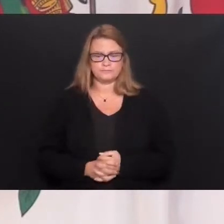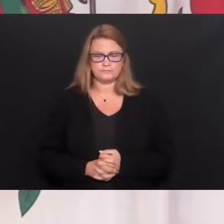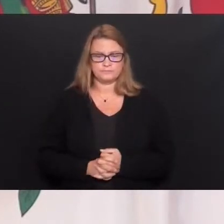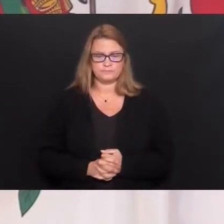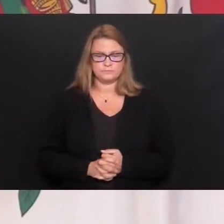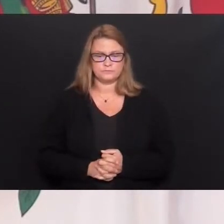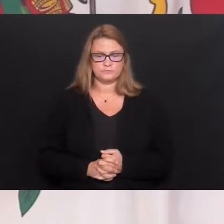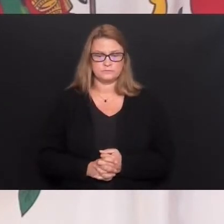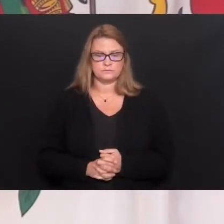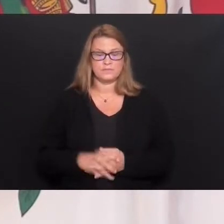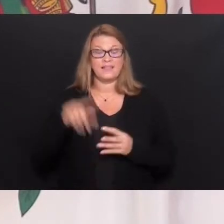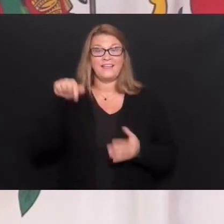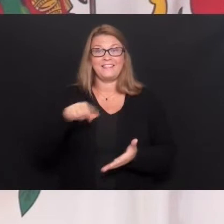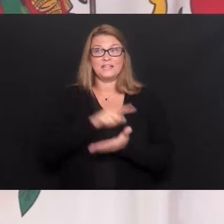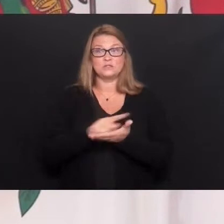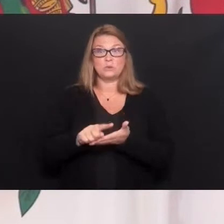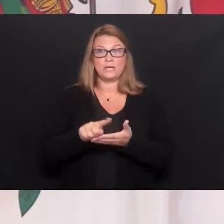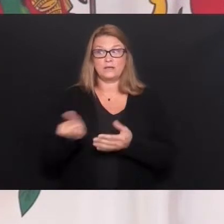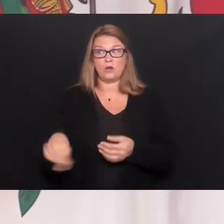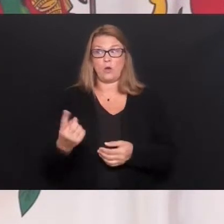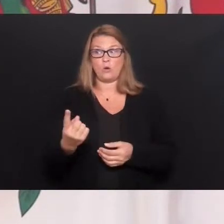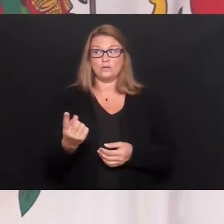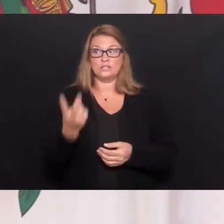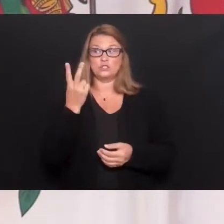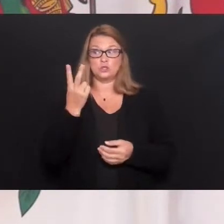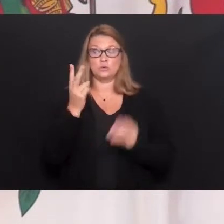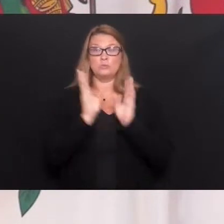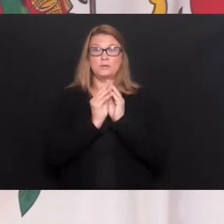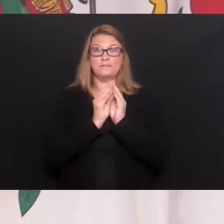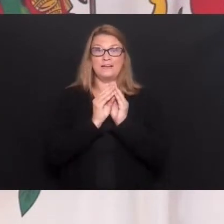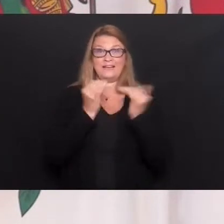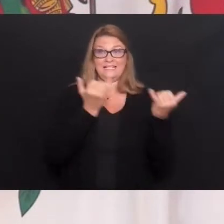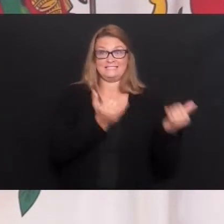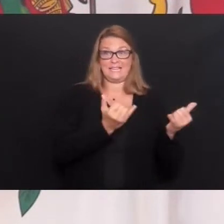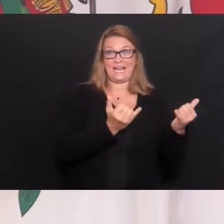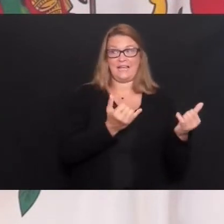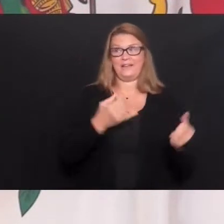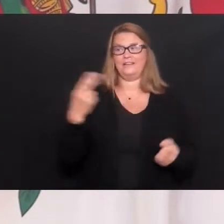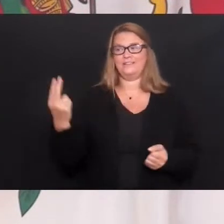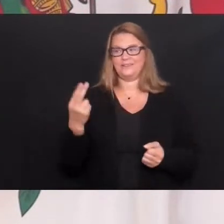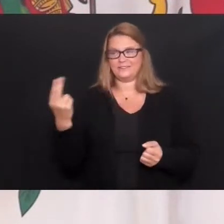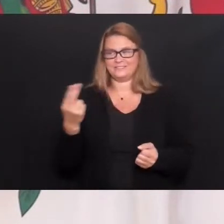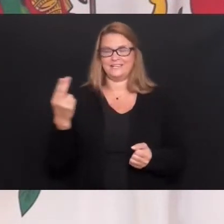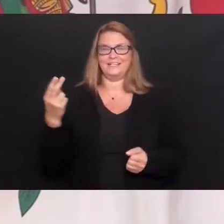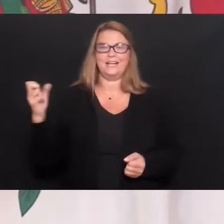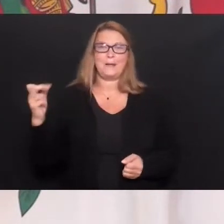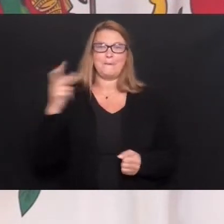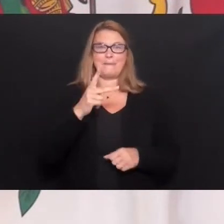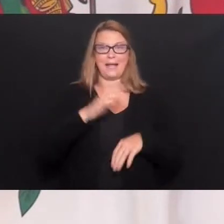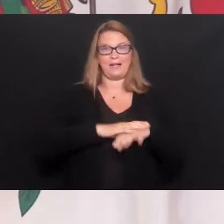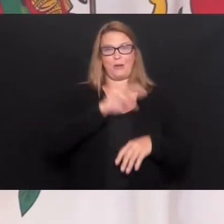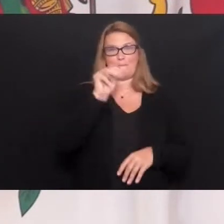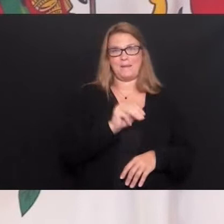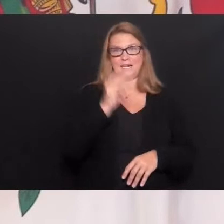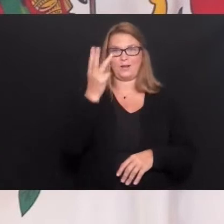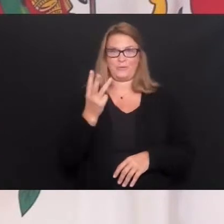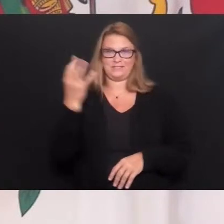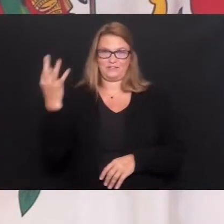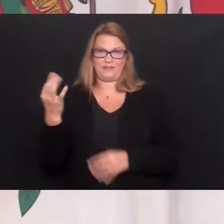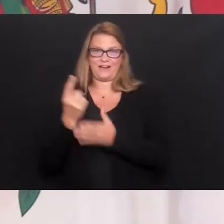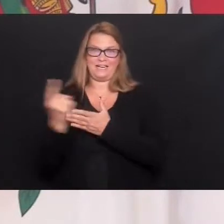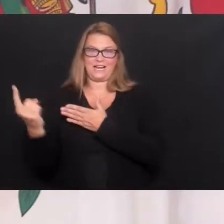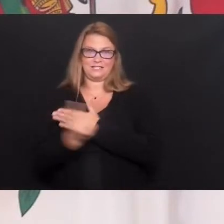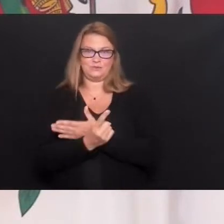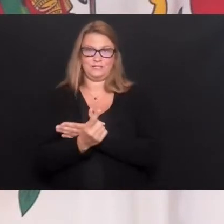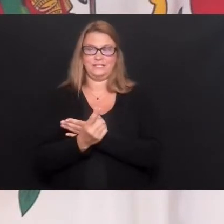This week, we're only going to have 2 briefings. We're going to go today and Thursday. We'll be back on Monday, Wednesday, and Friday next week.